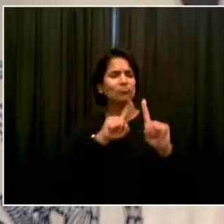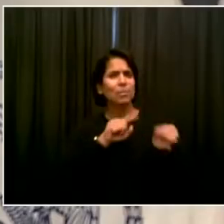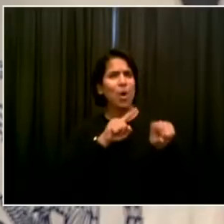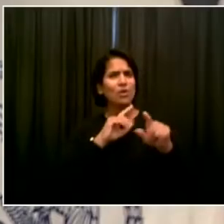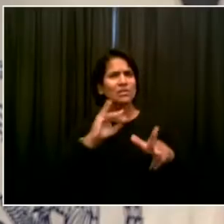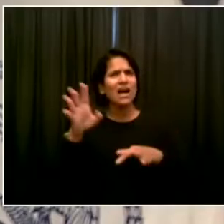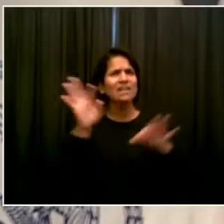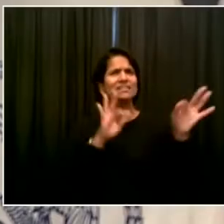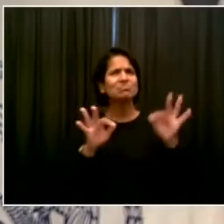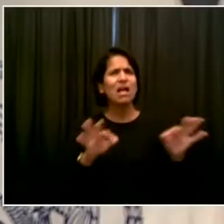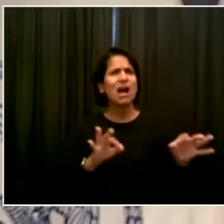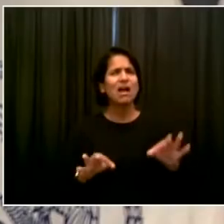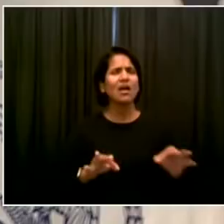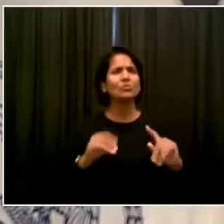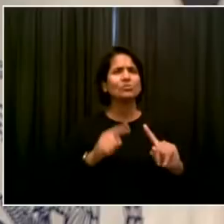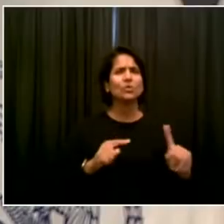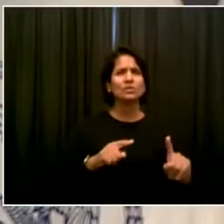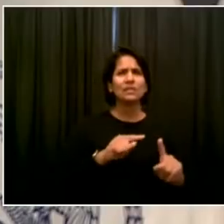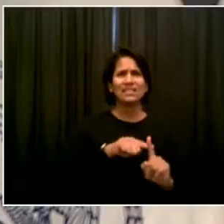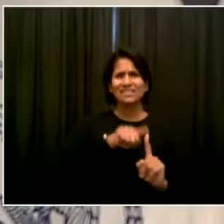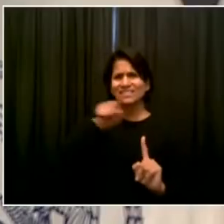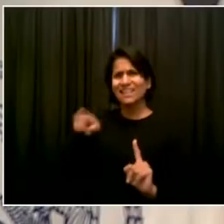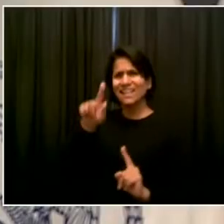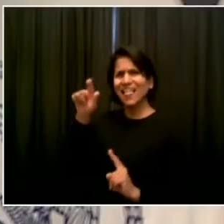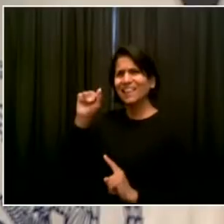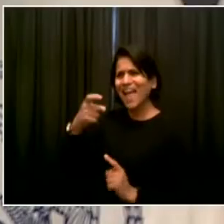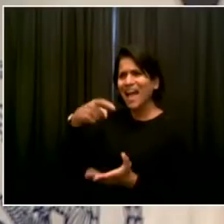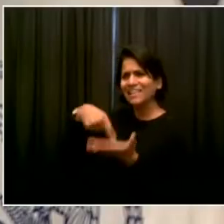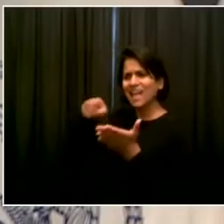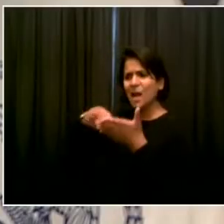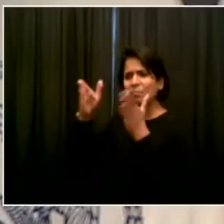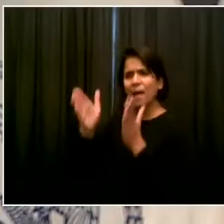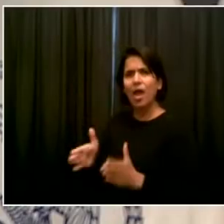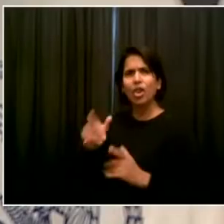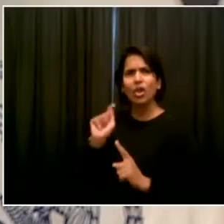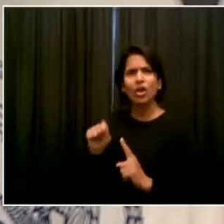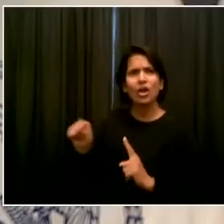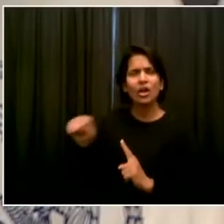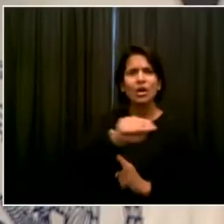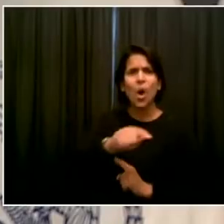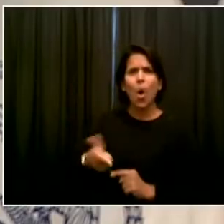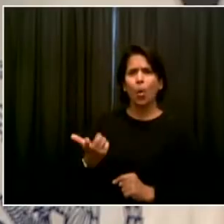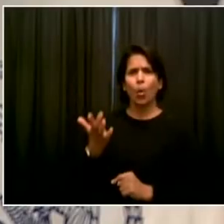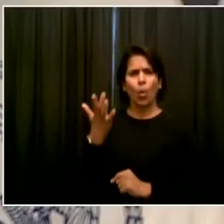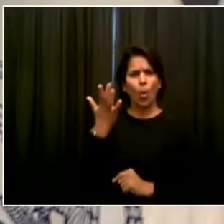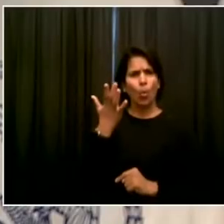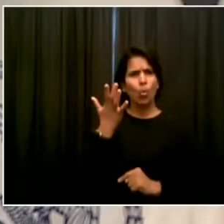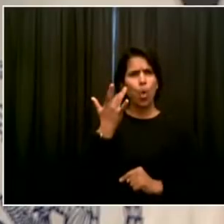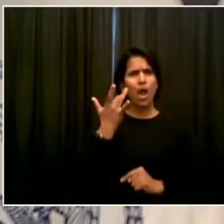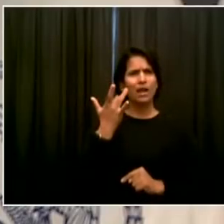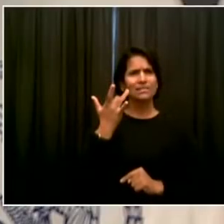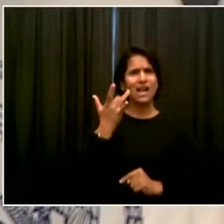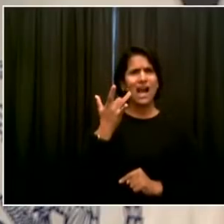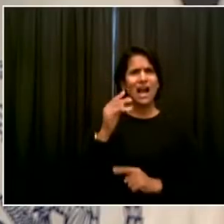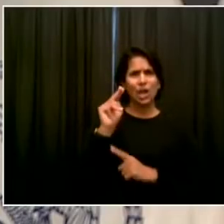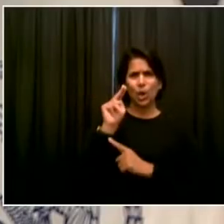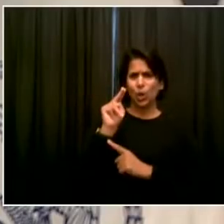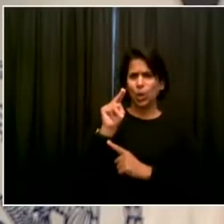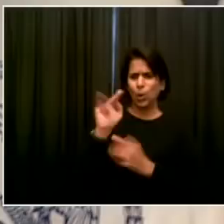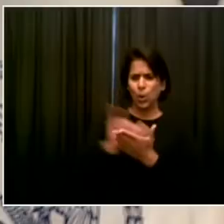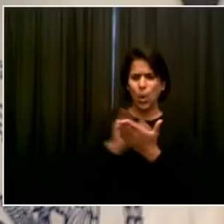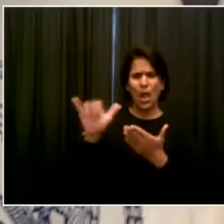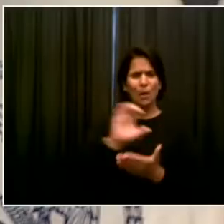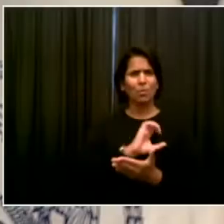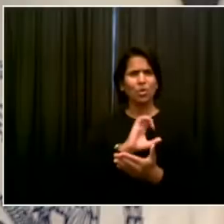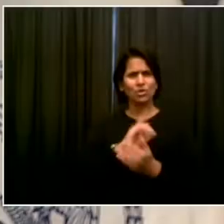detail squire your brother around New Jersey to get a rental car is a good use of public resources? Well, I'm glad